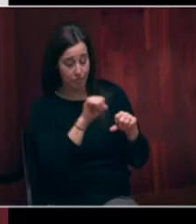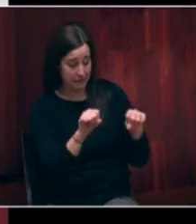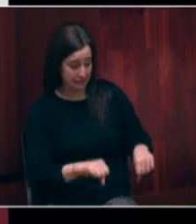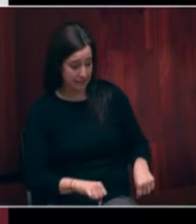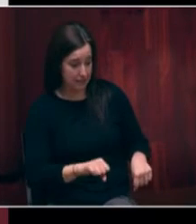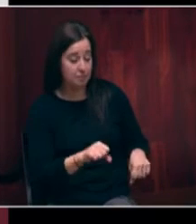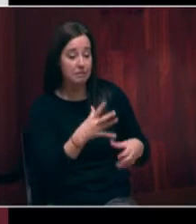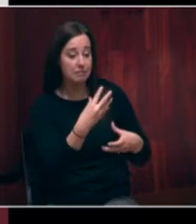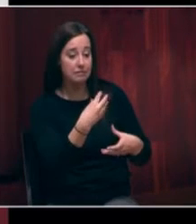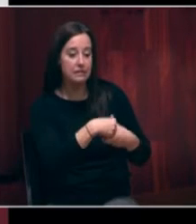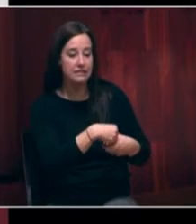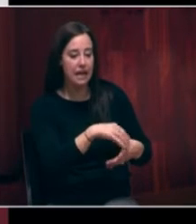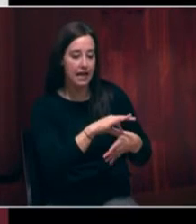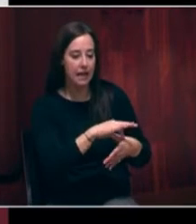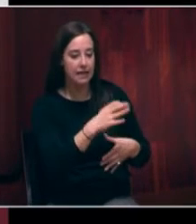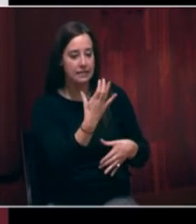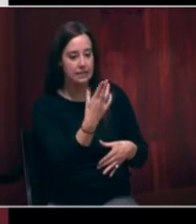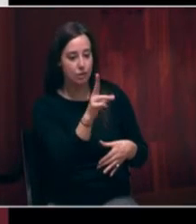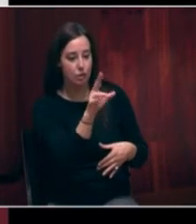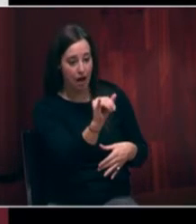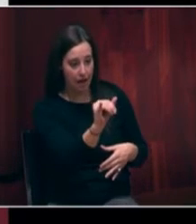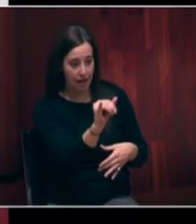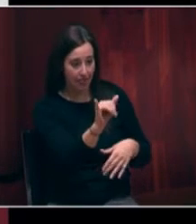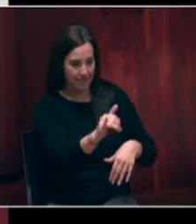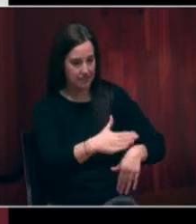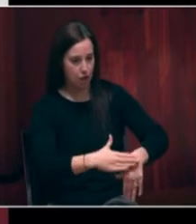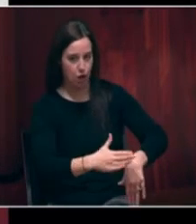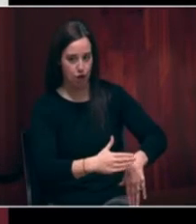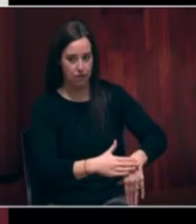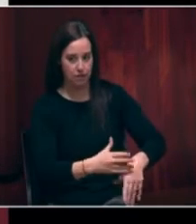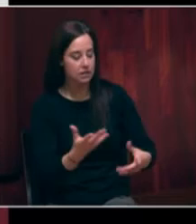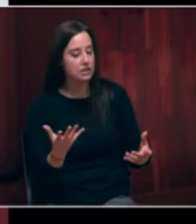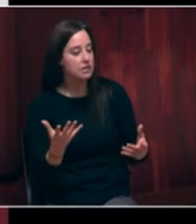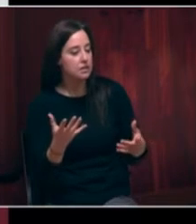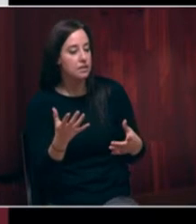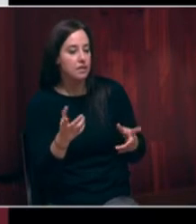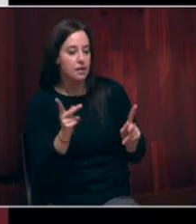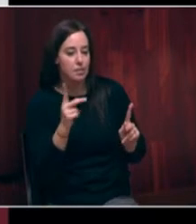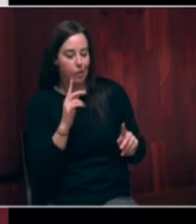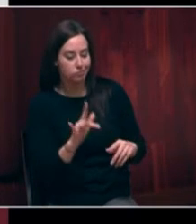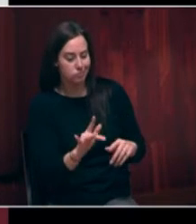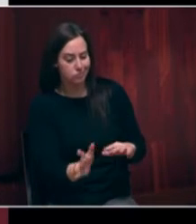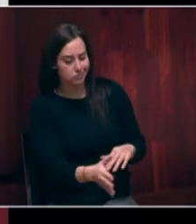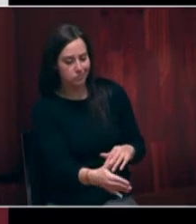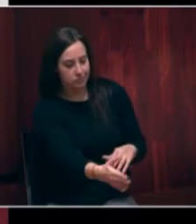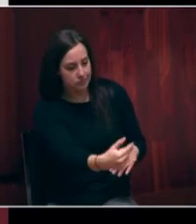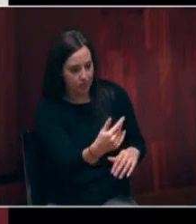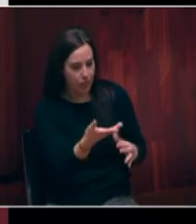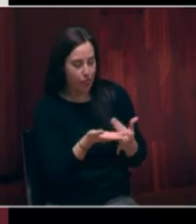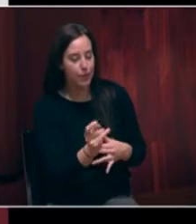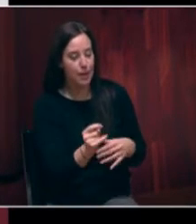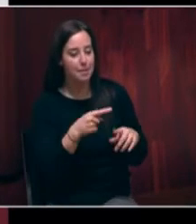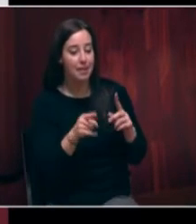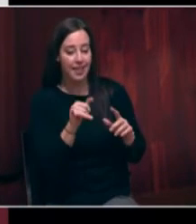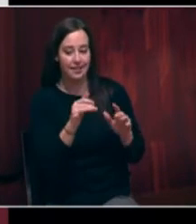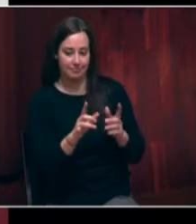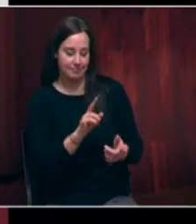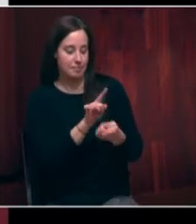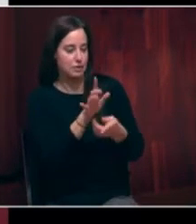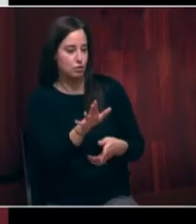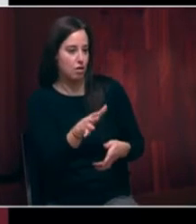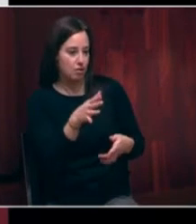alert. You know, most people click right through that, but you're actually meeting the intent of the regulation. So keep in mind that there's going to be a lot of changes